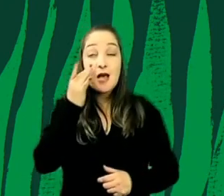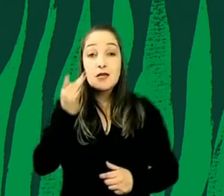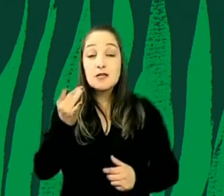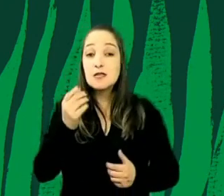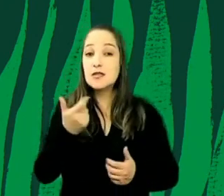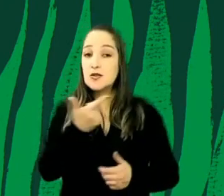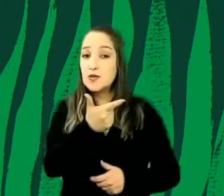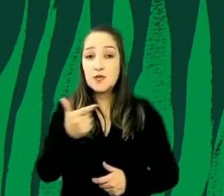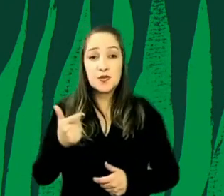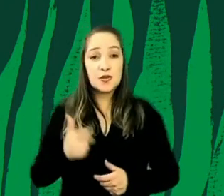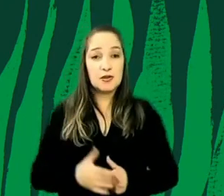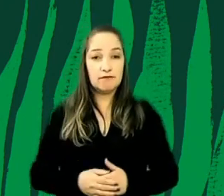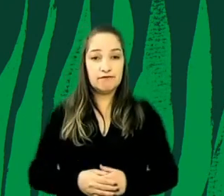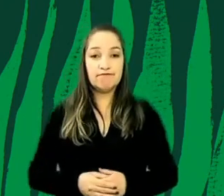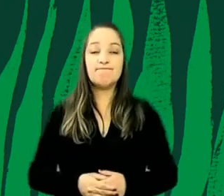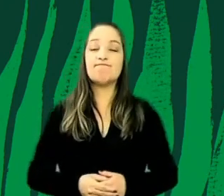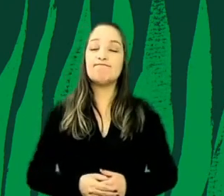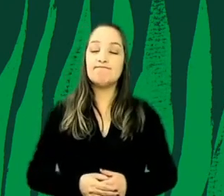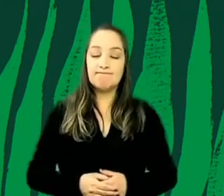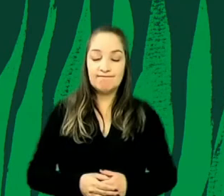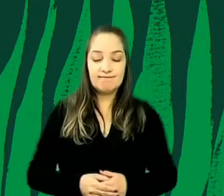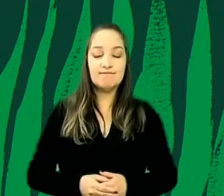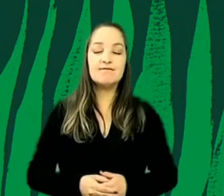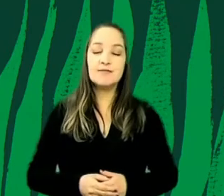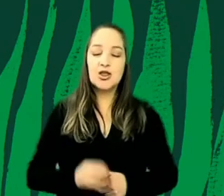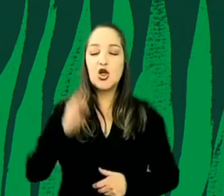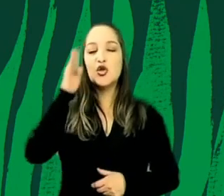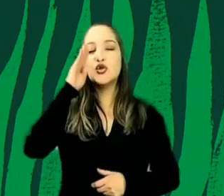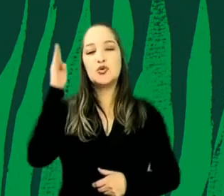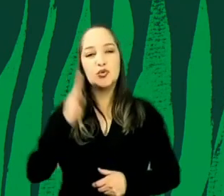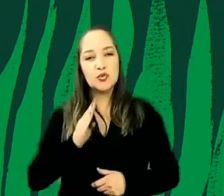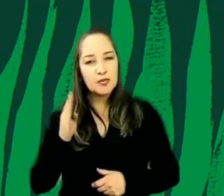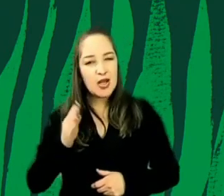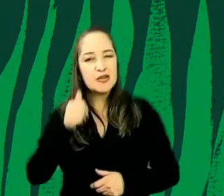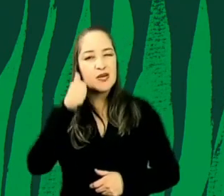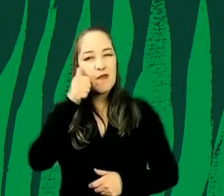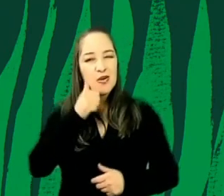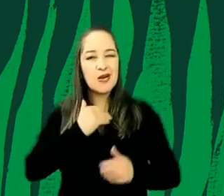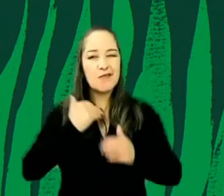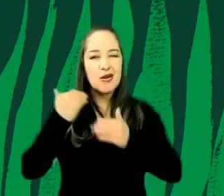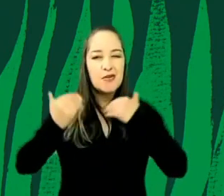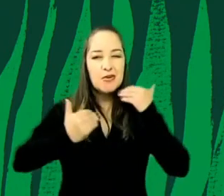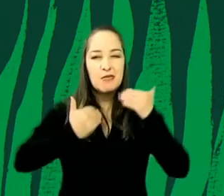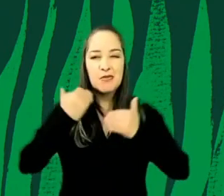know. Brazil, hundreds of thousands of Brazilian women.